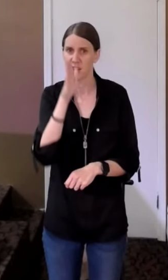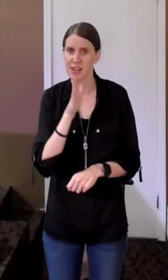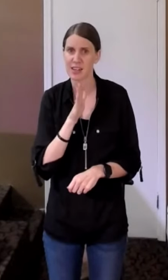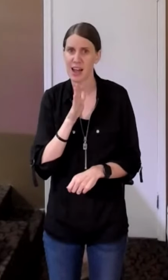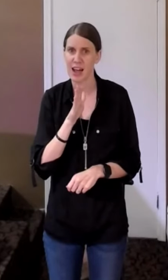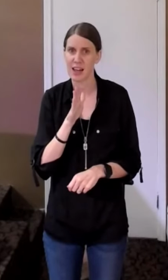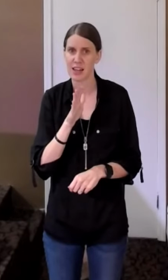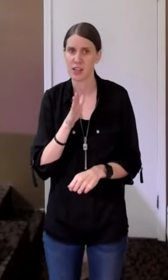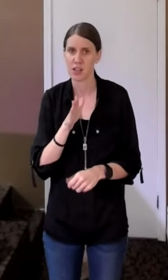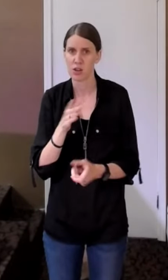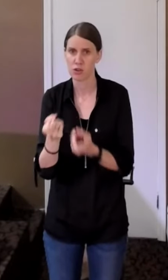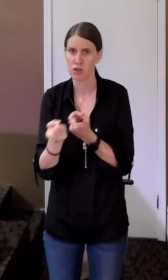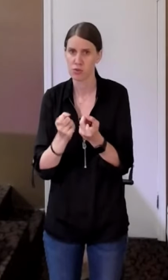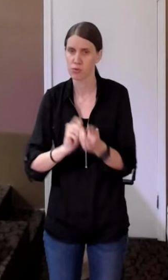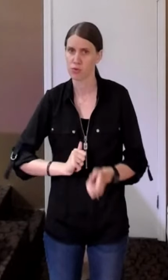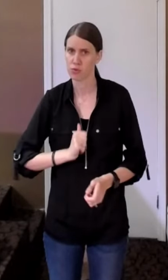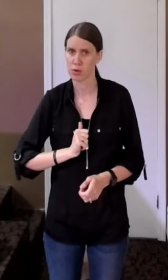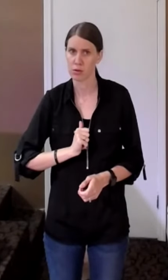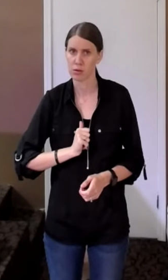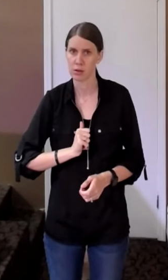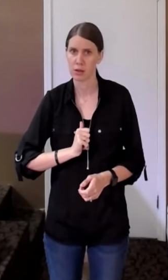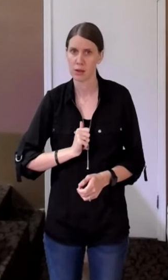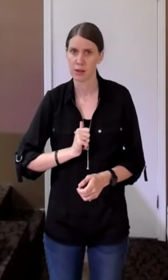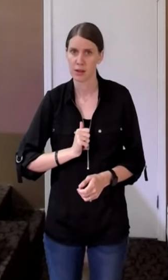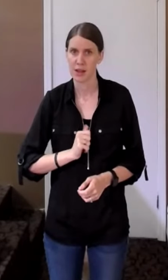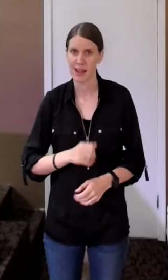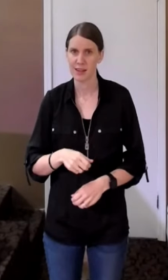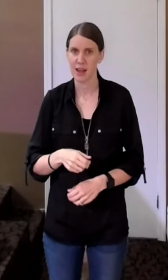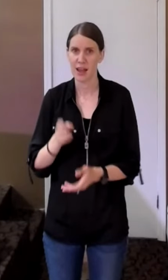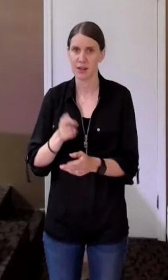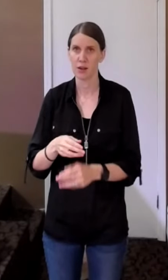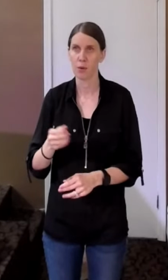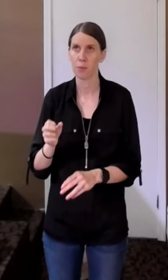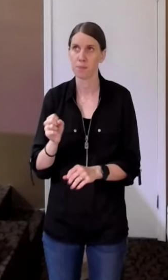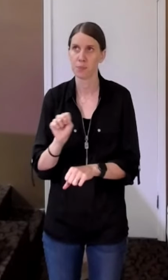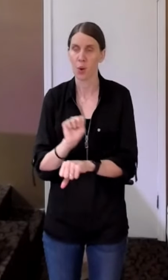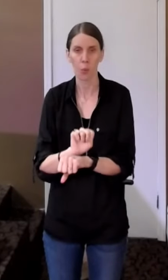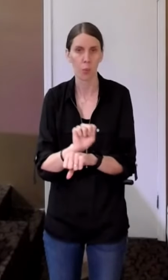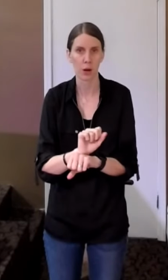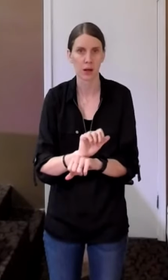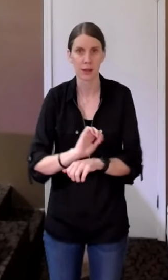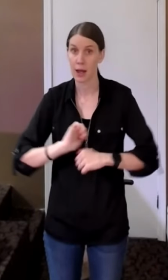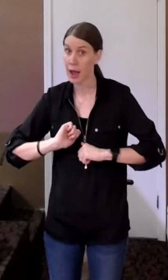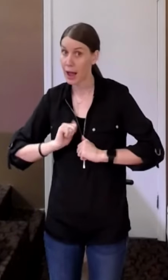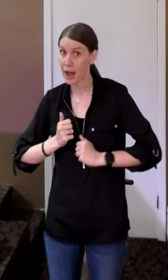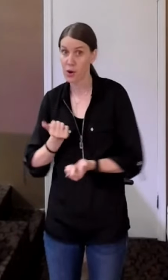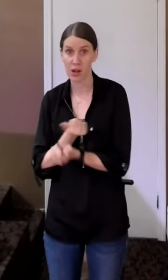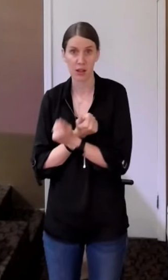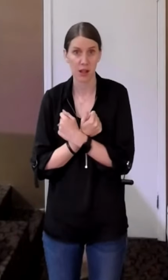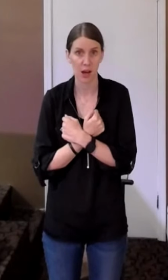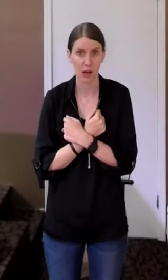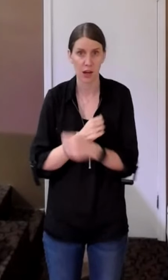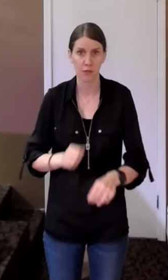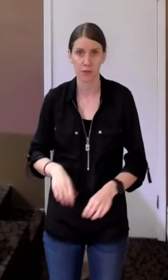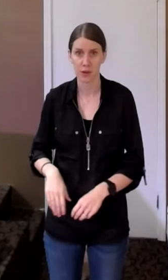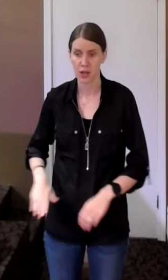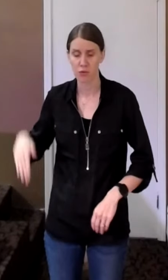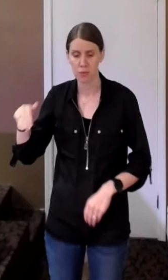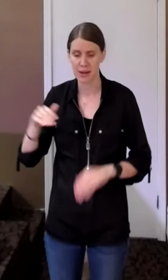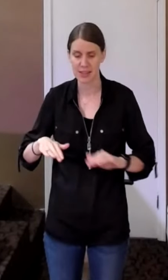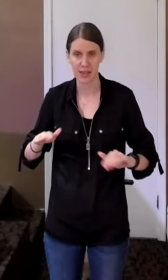to submit to God and the way He says we're supposed to live and work and love and raise our children, those kind of